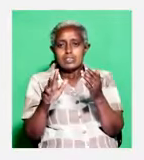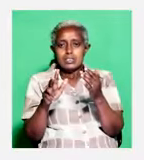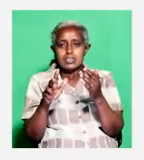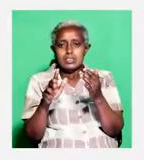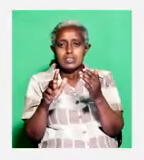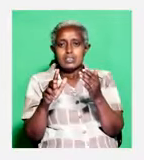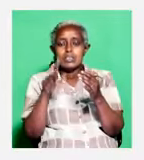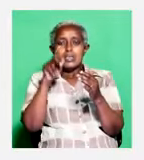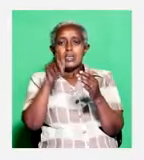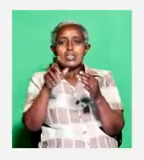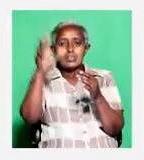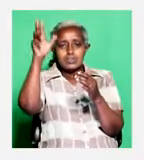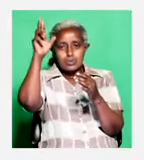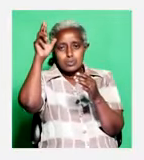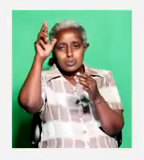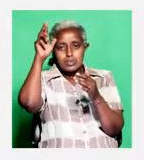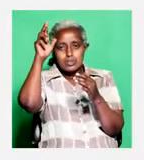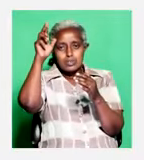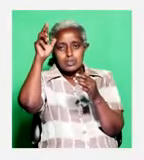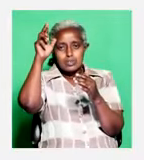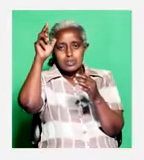3 x cubed